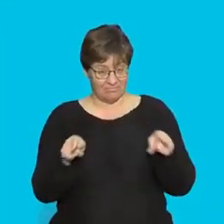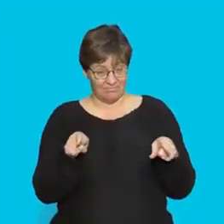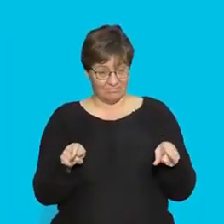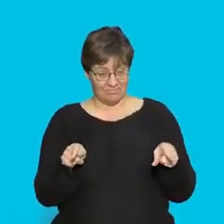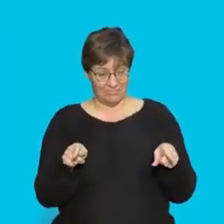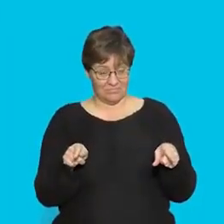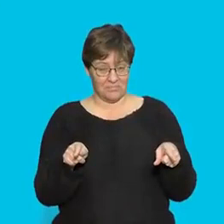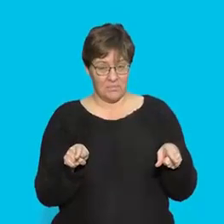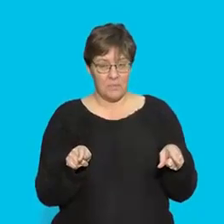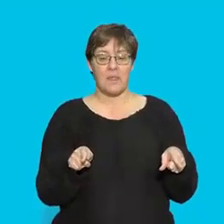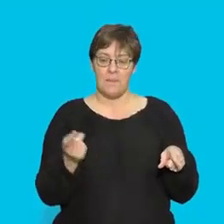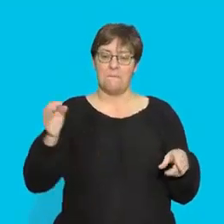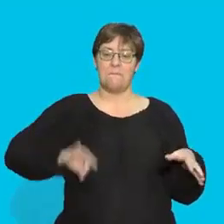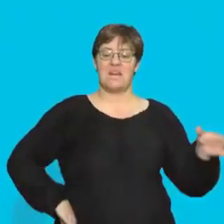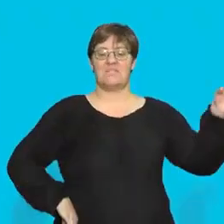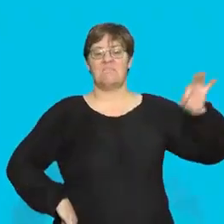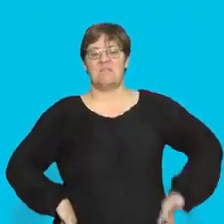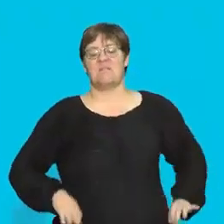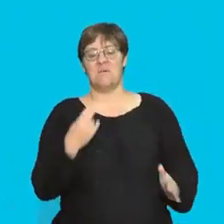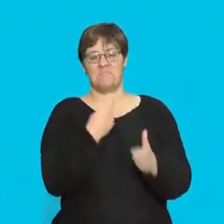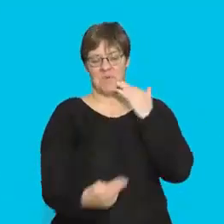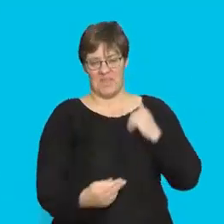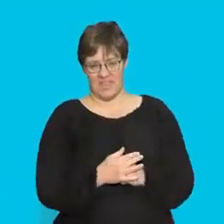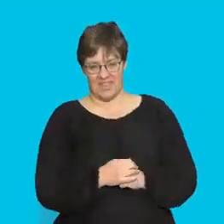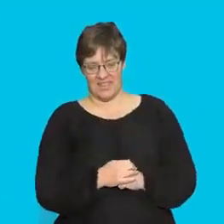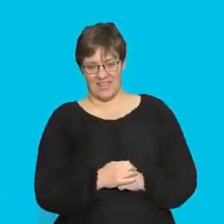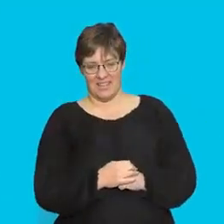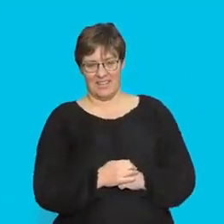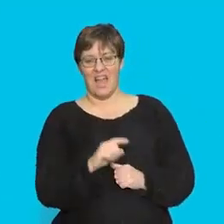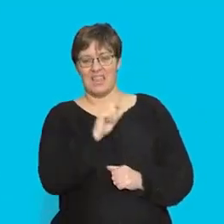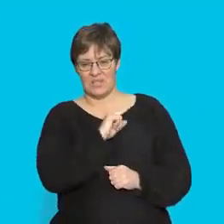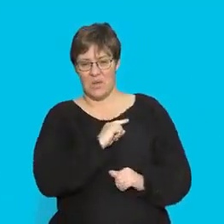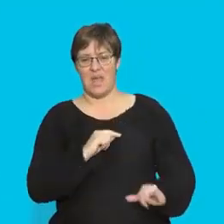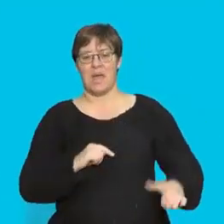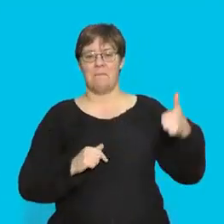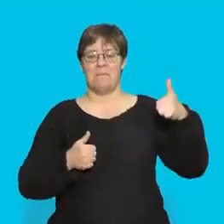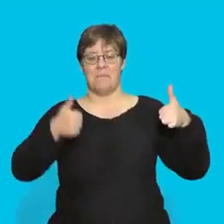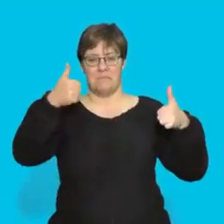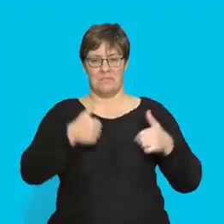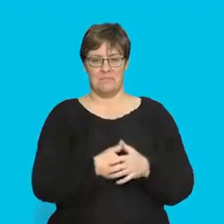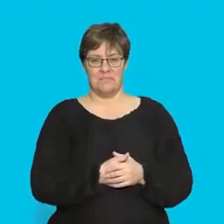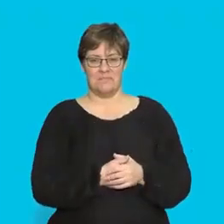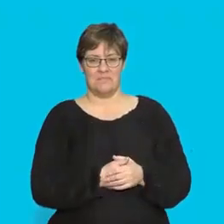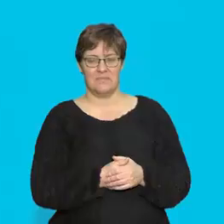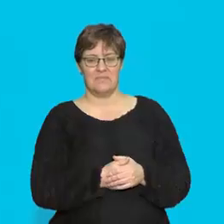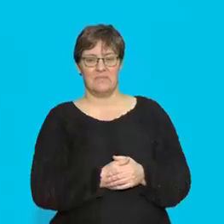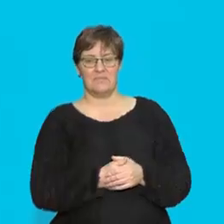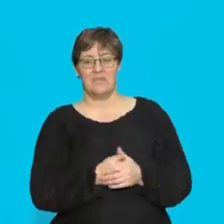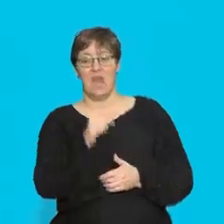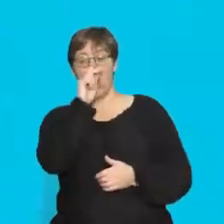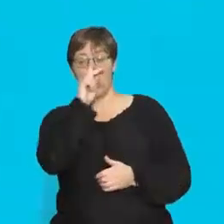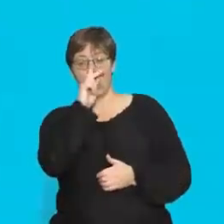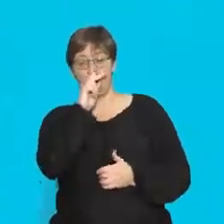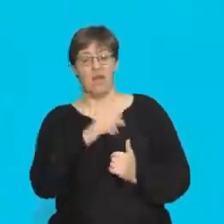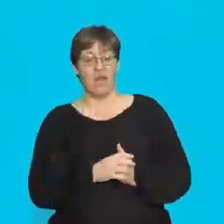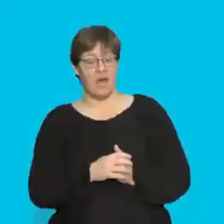both organisms are benefiting. That's why we say it's thumbs up, thumbs up. So